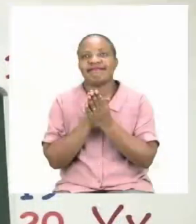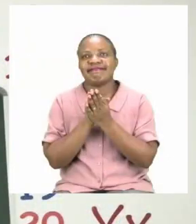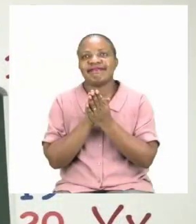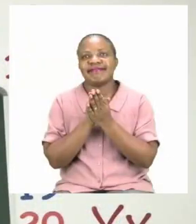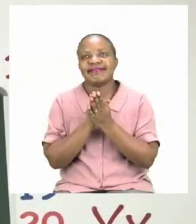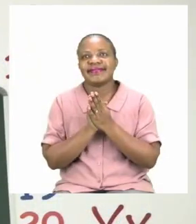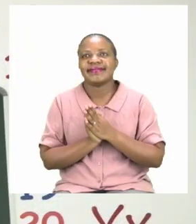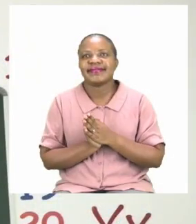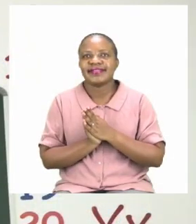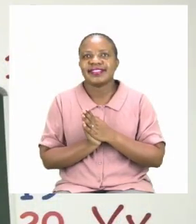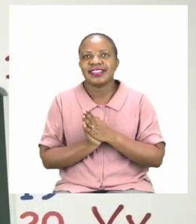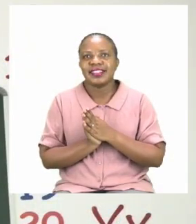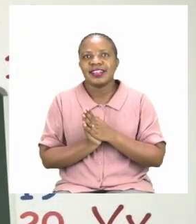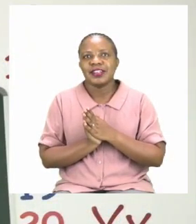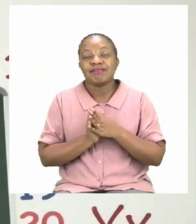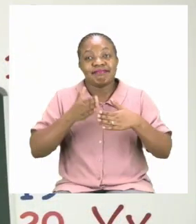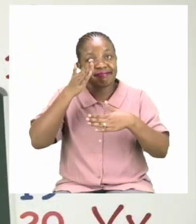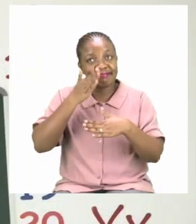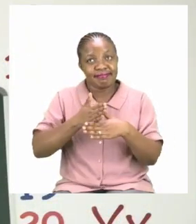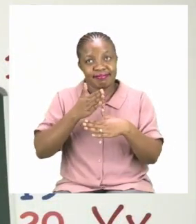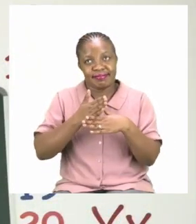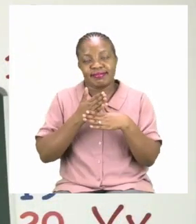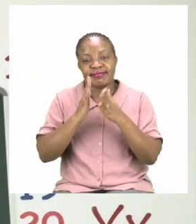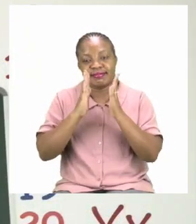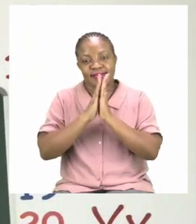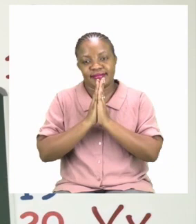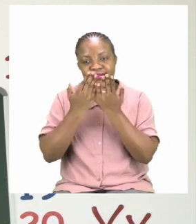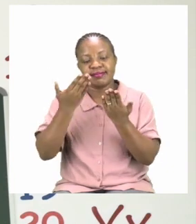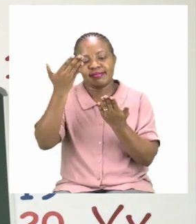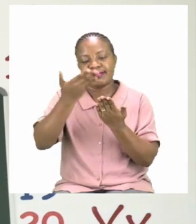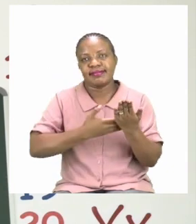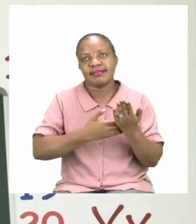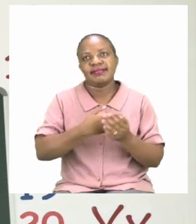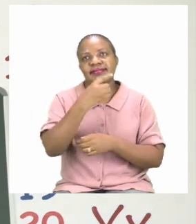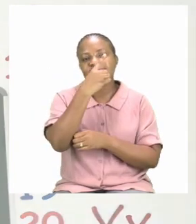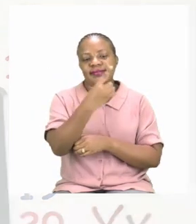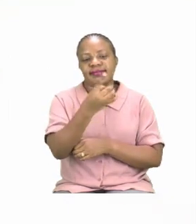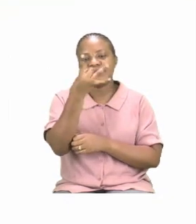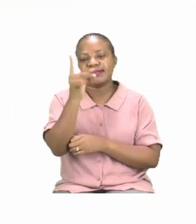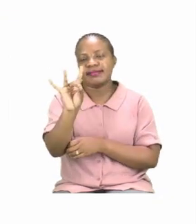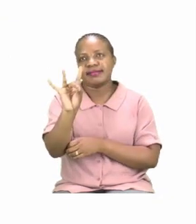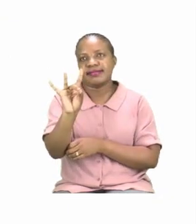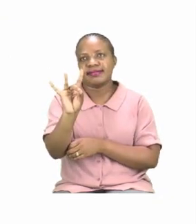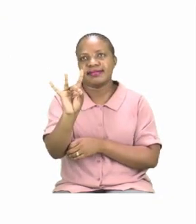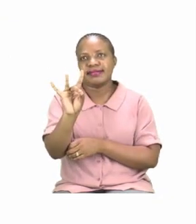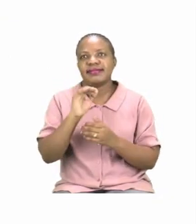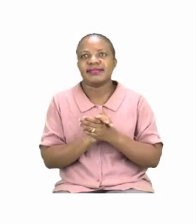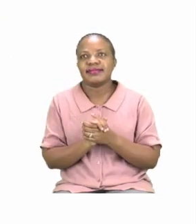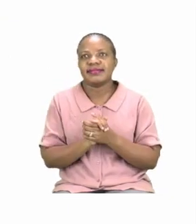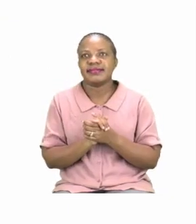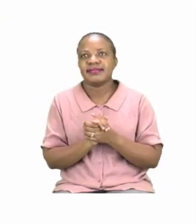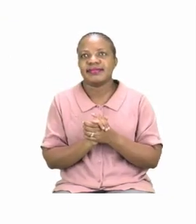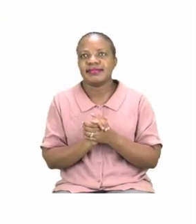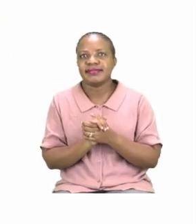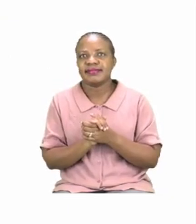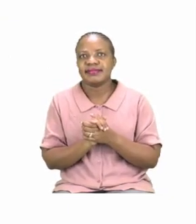Our next activity, boys and girls, please turn to page 18. On page 18,